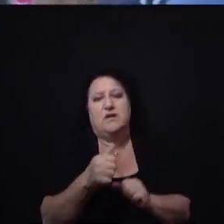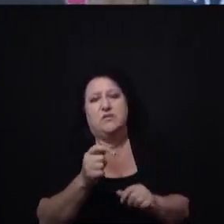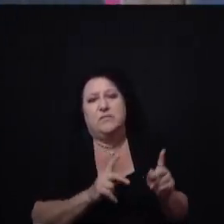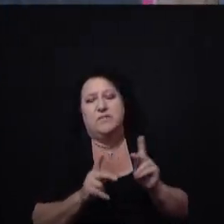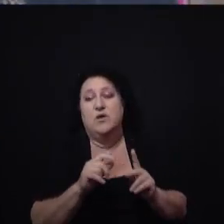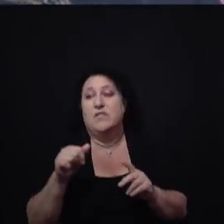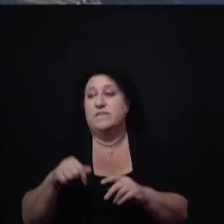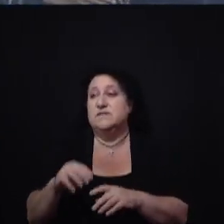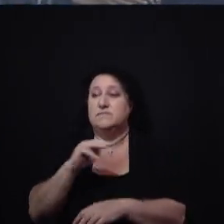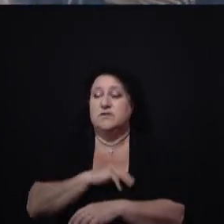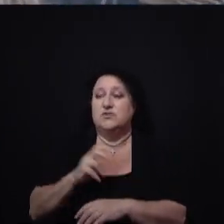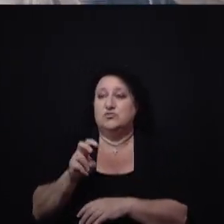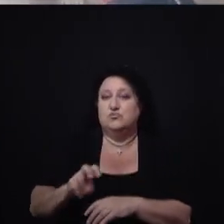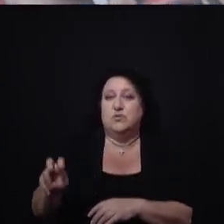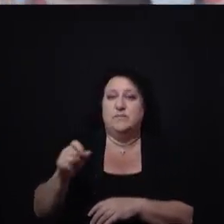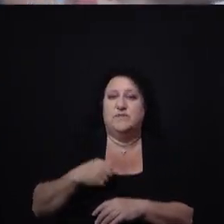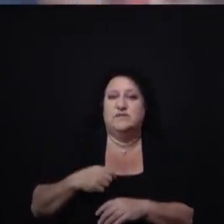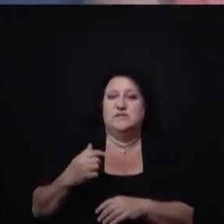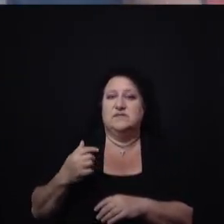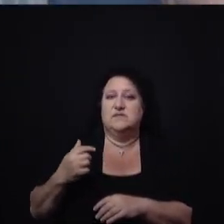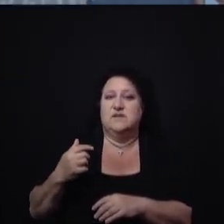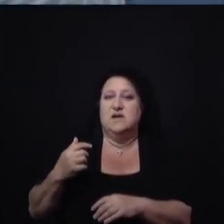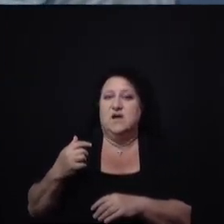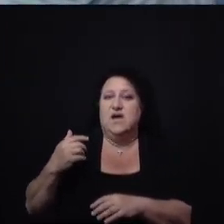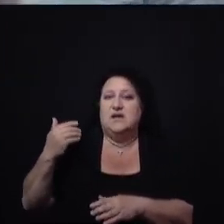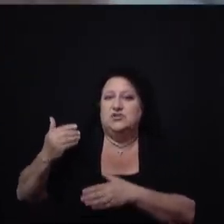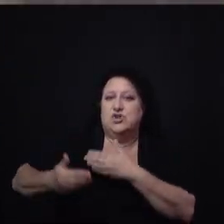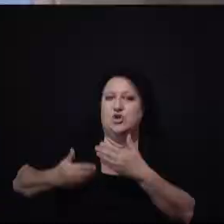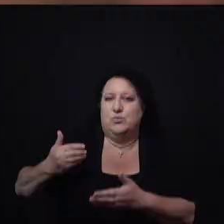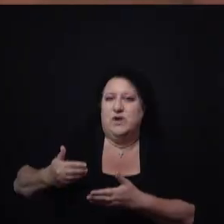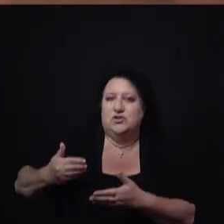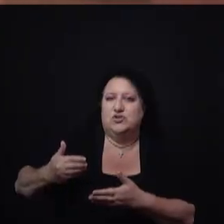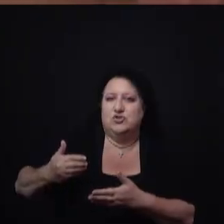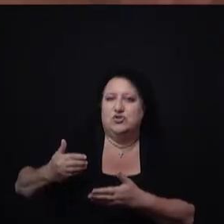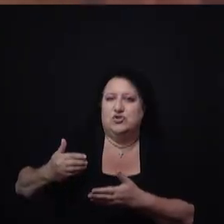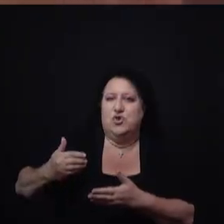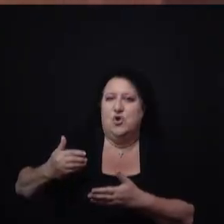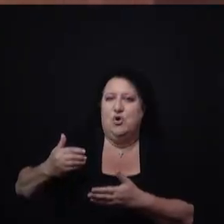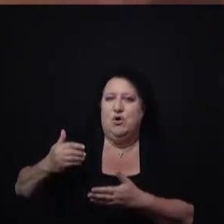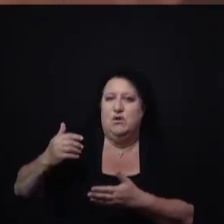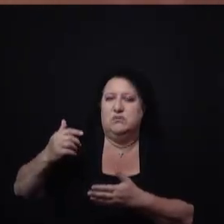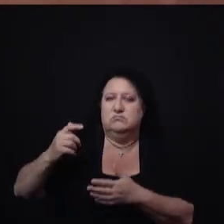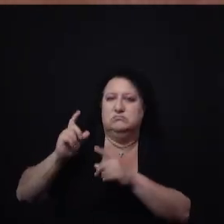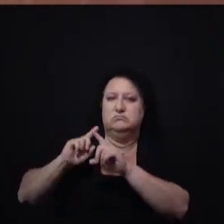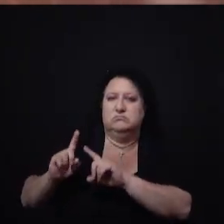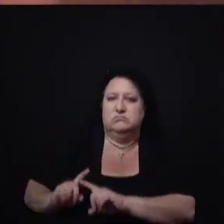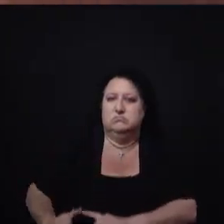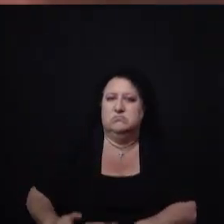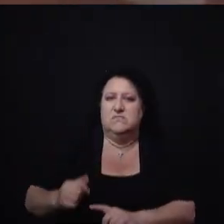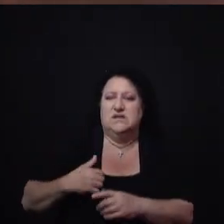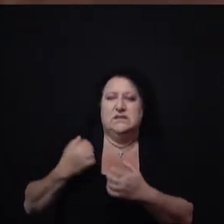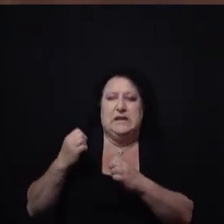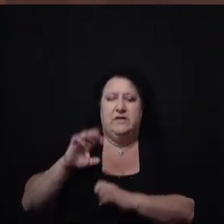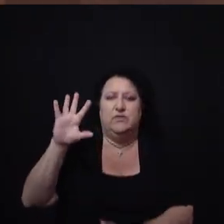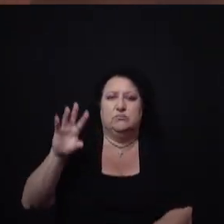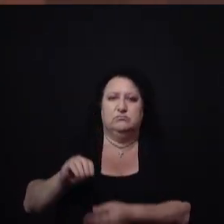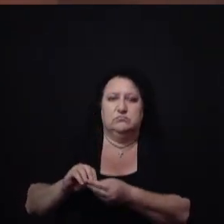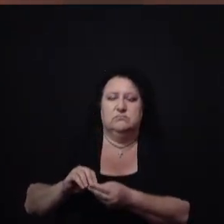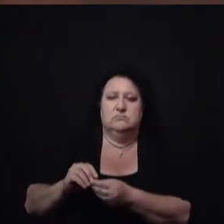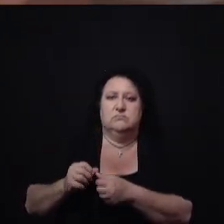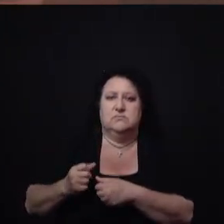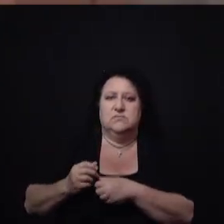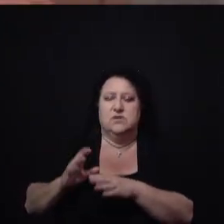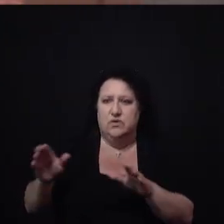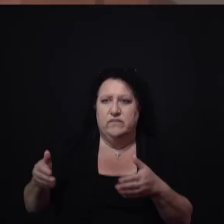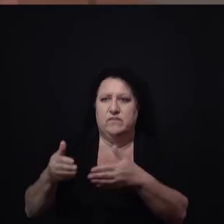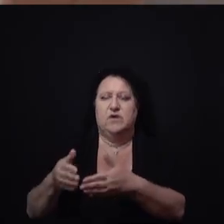an intergenerational effort that's not just youth. This year with 54 people, 20 or so of